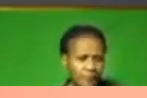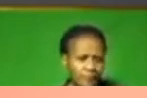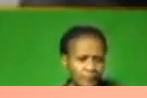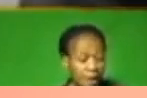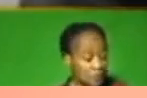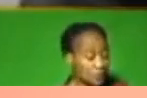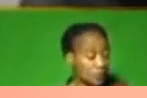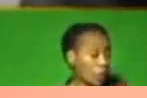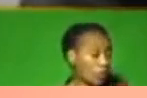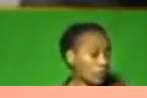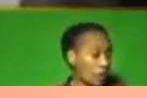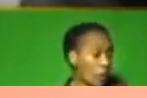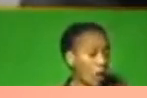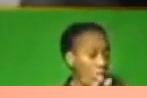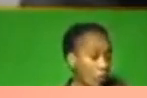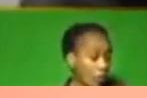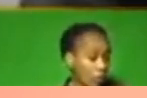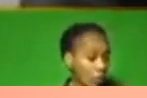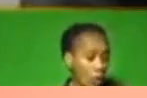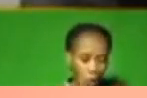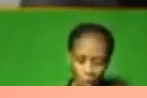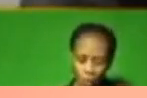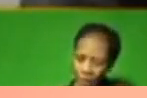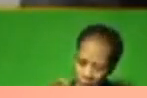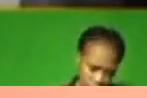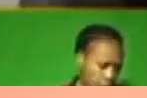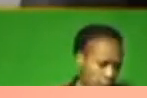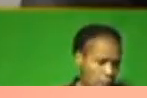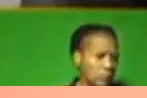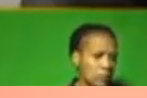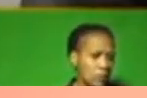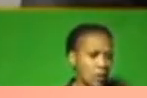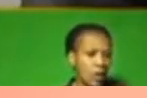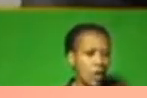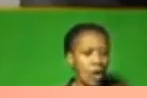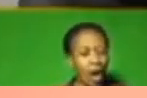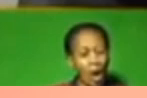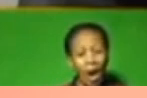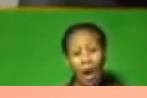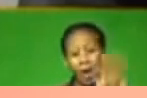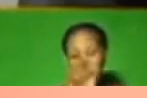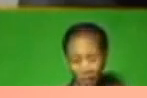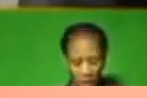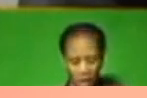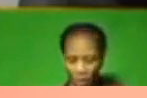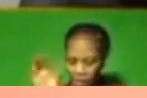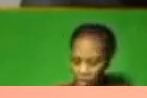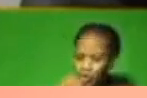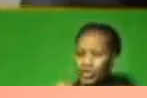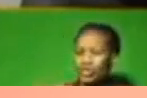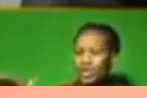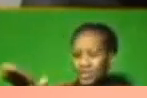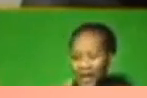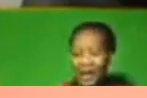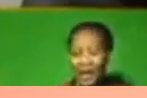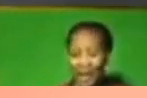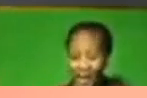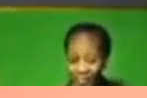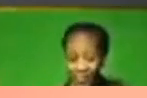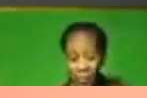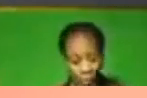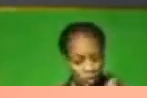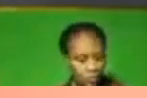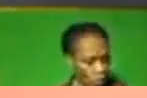As a country, South Africa has been at the forefront of continental and international health